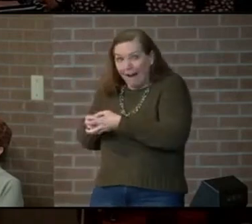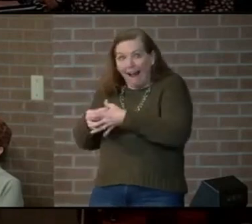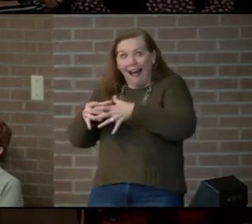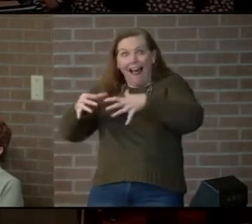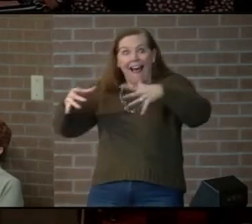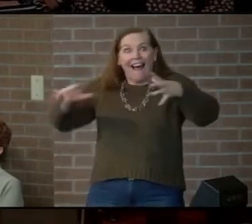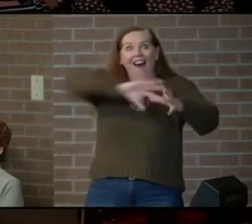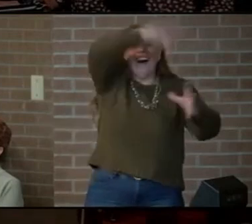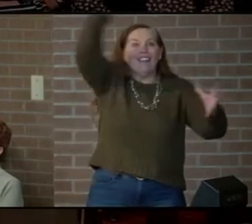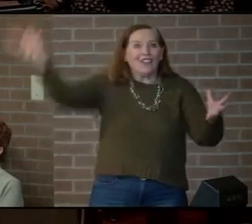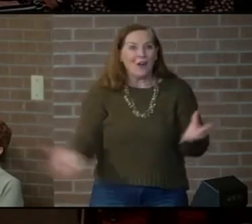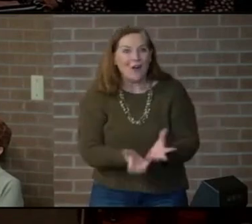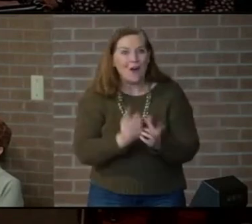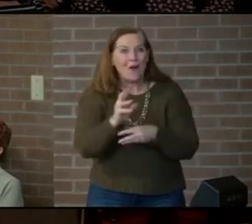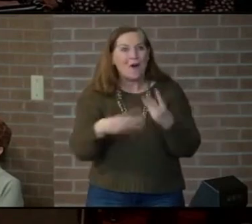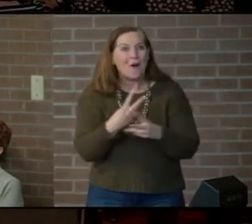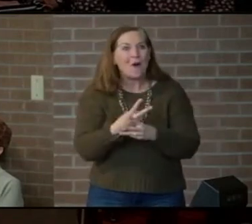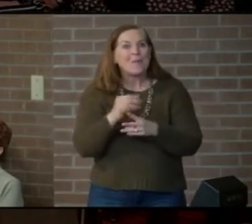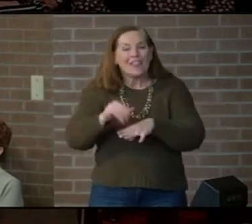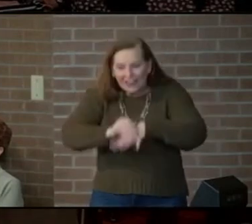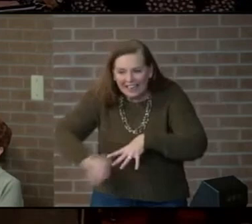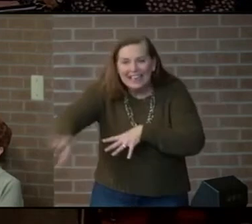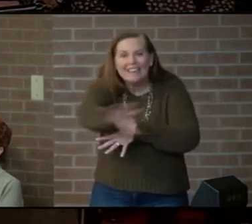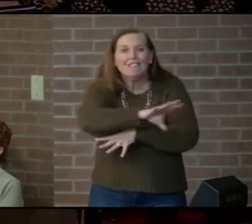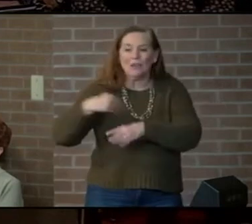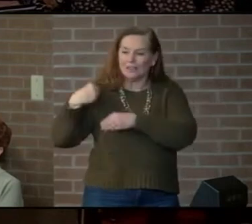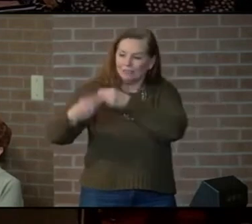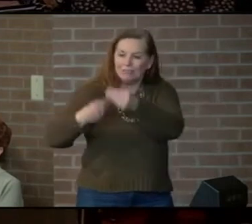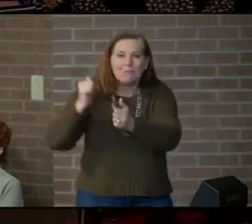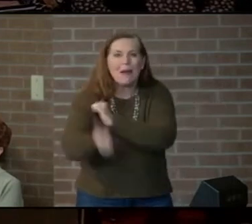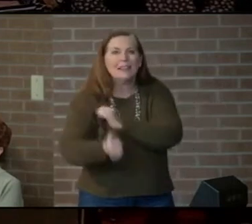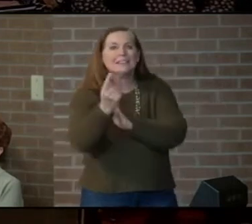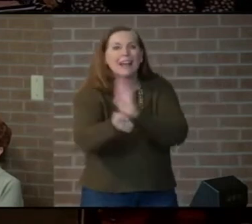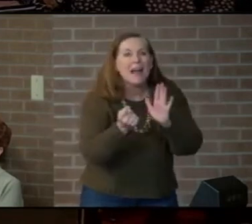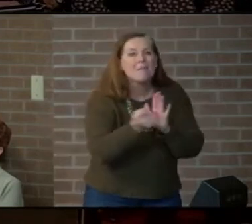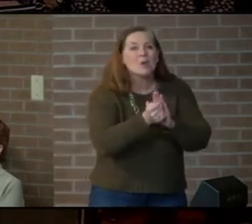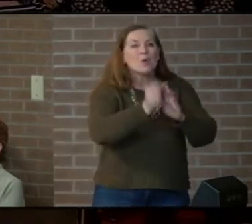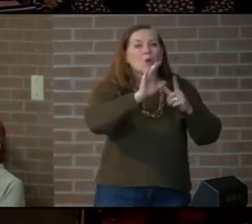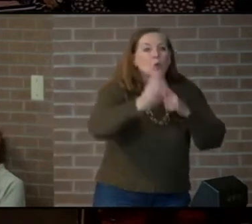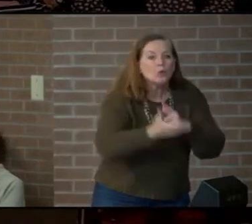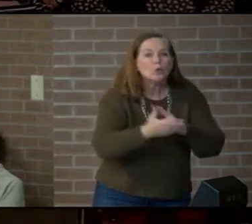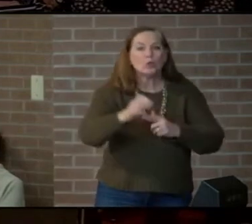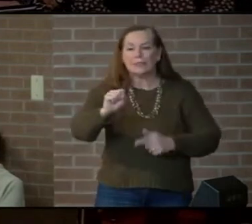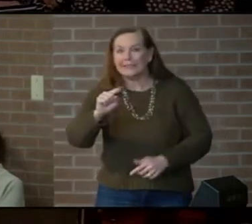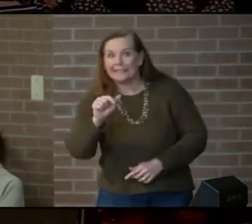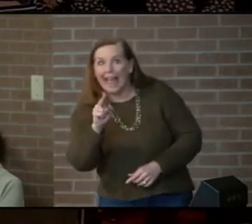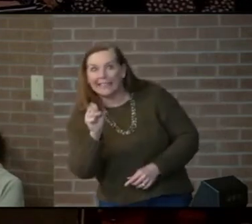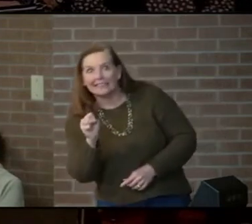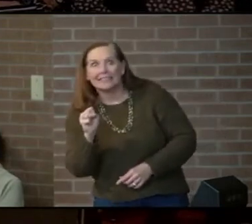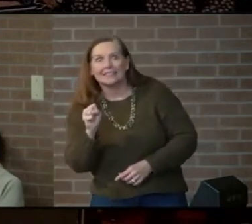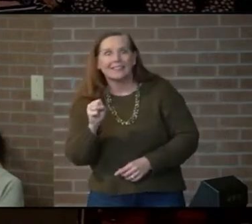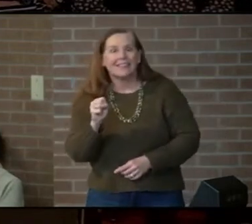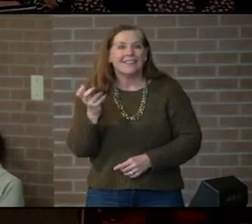globe. Their influence has transcended time, culture, status. It's brought us all